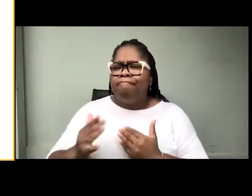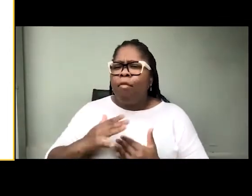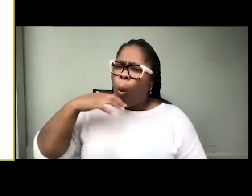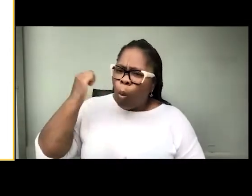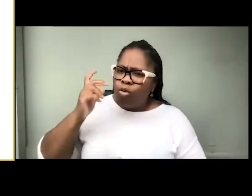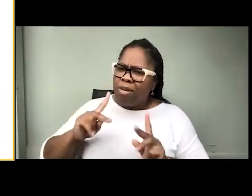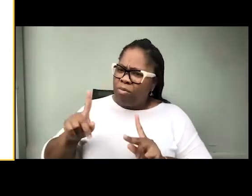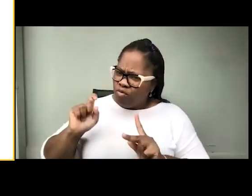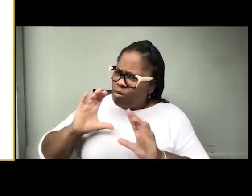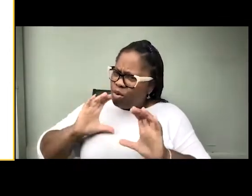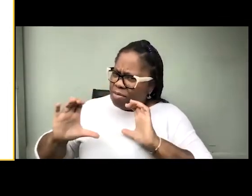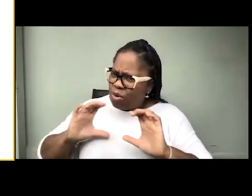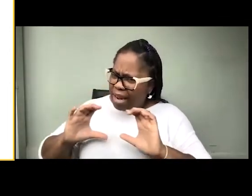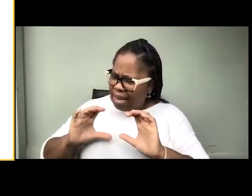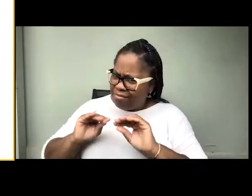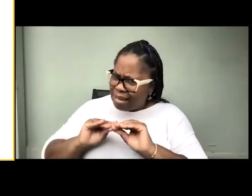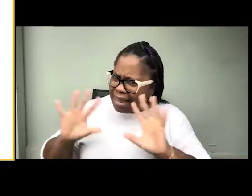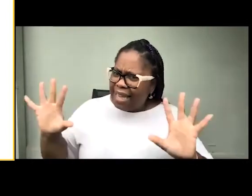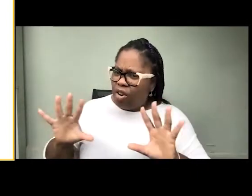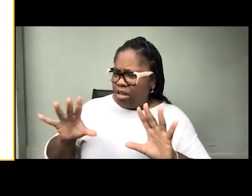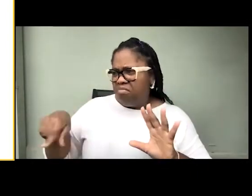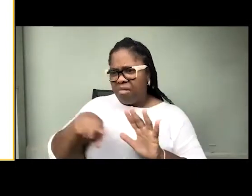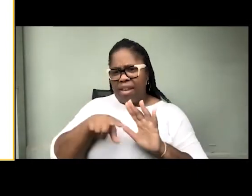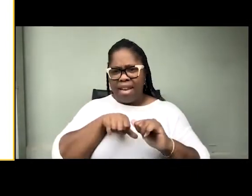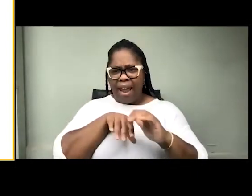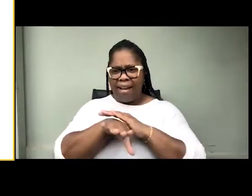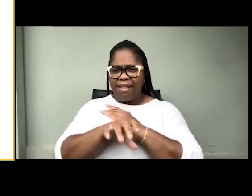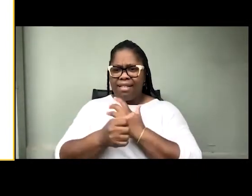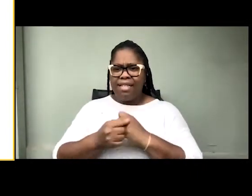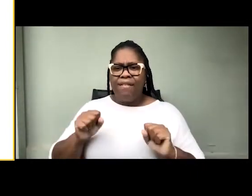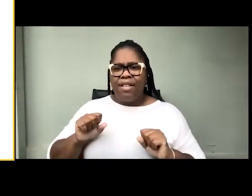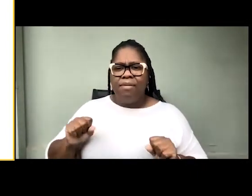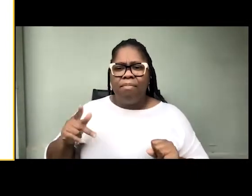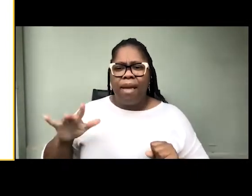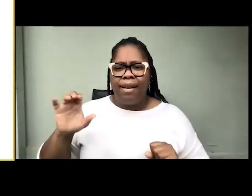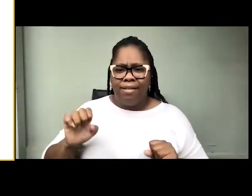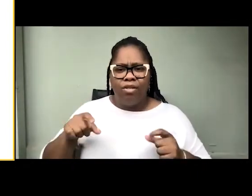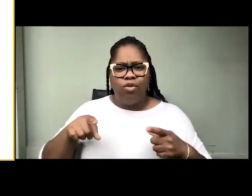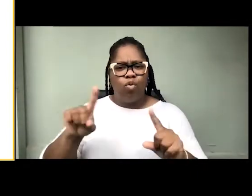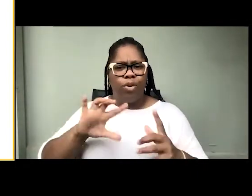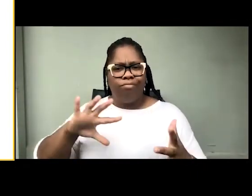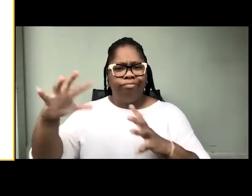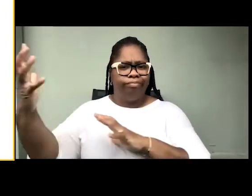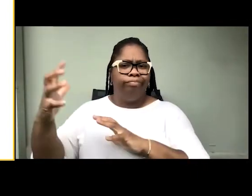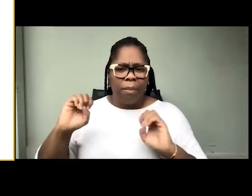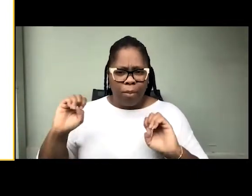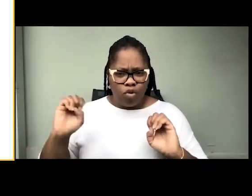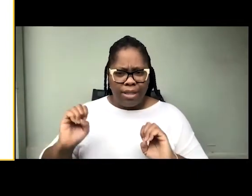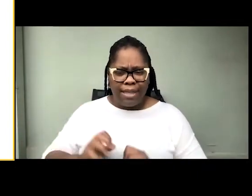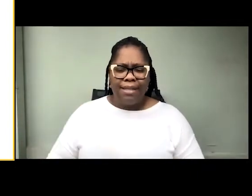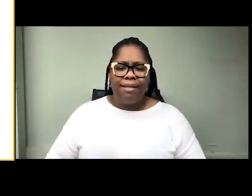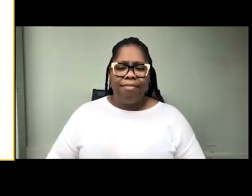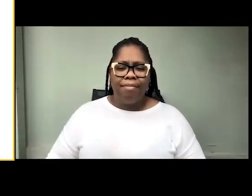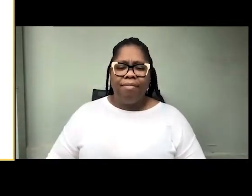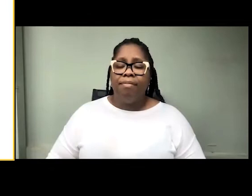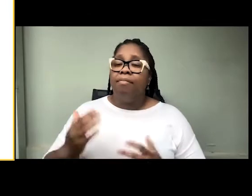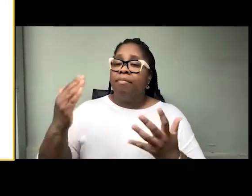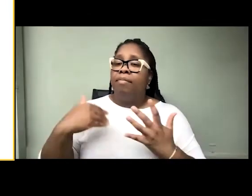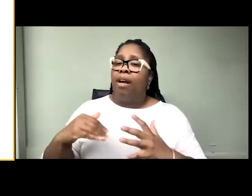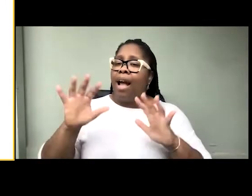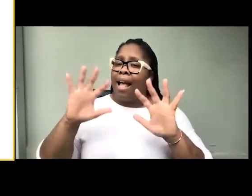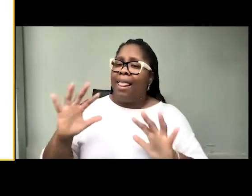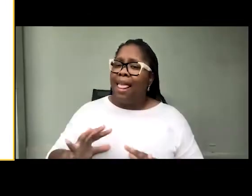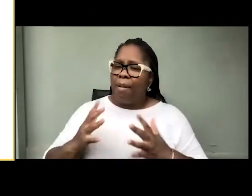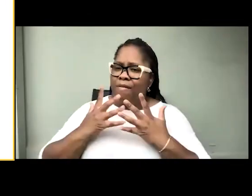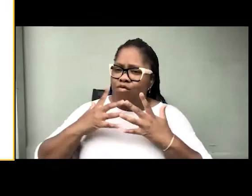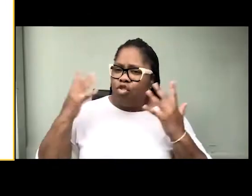make sure that they can access safe spaces during disasters and emergencies. And then climate-friendly aging is really just the